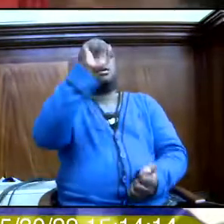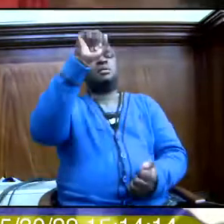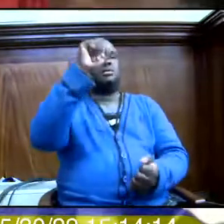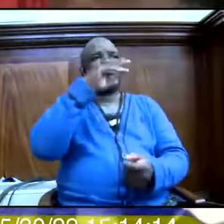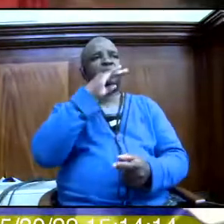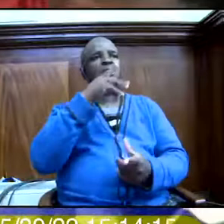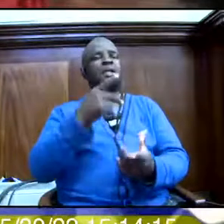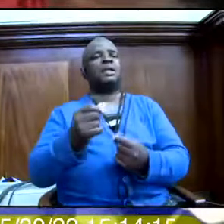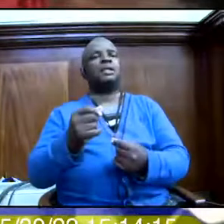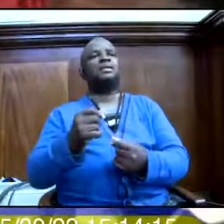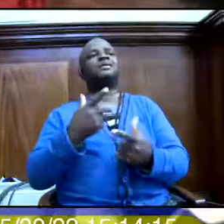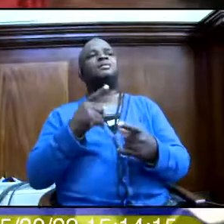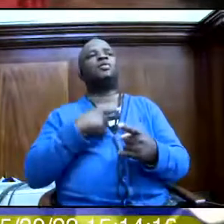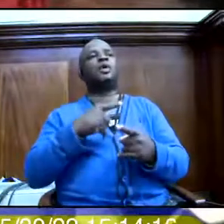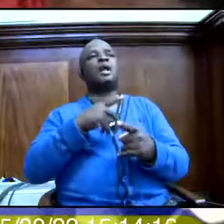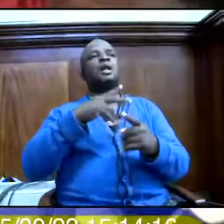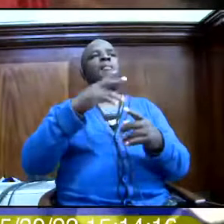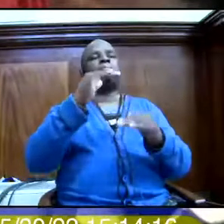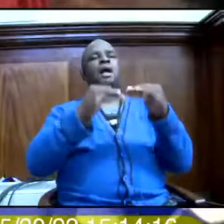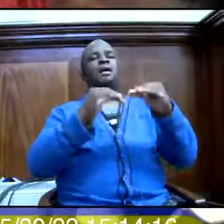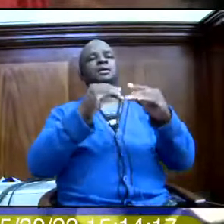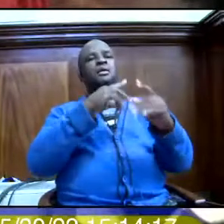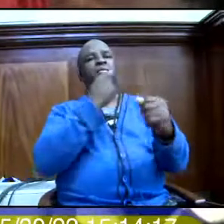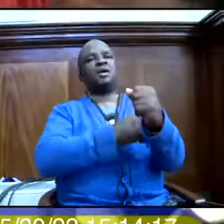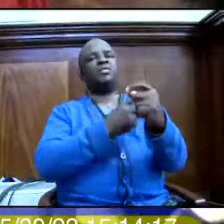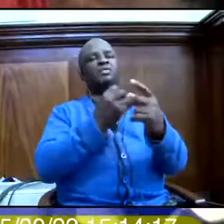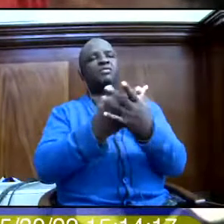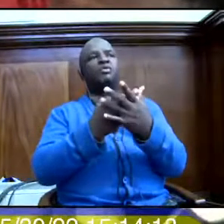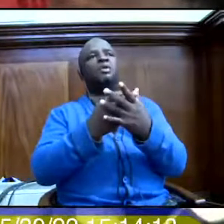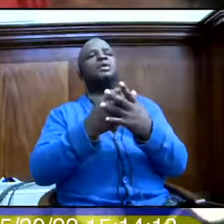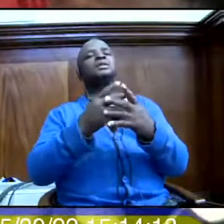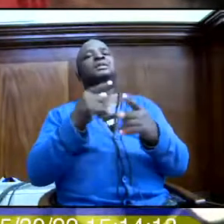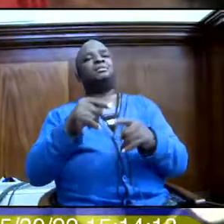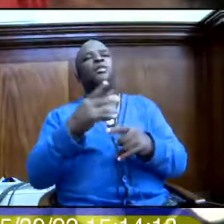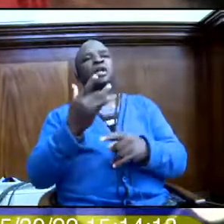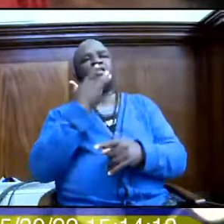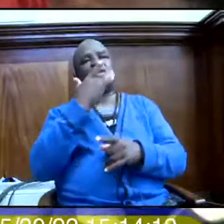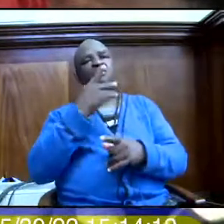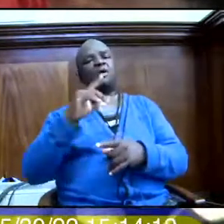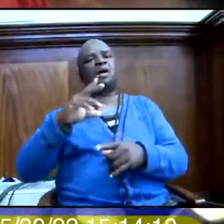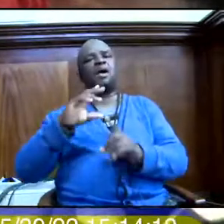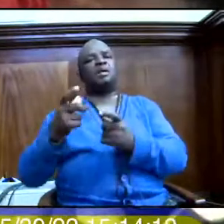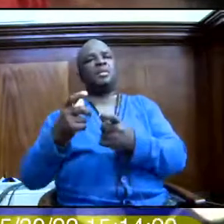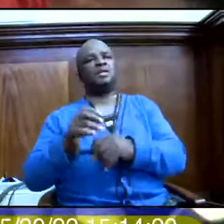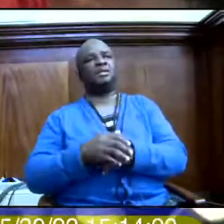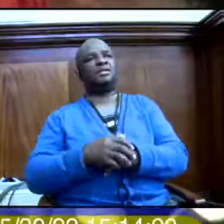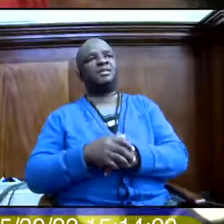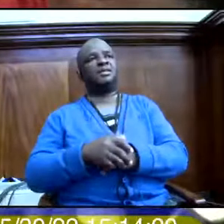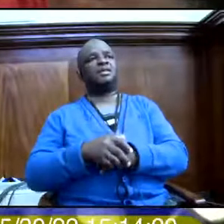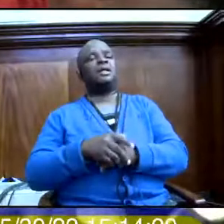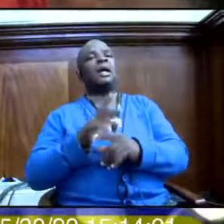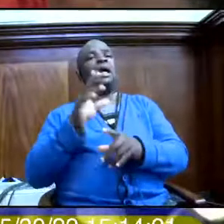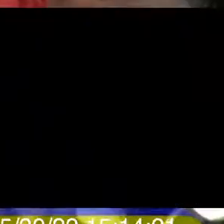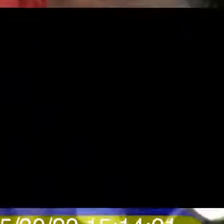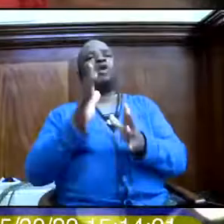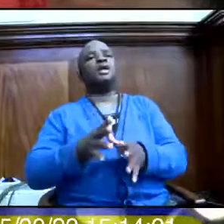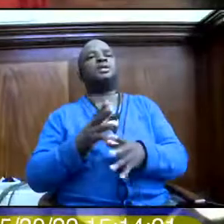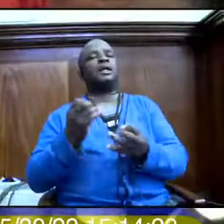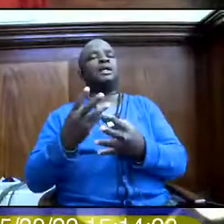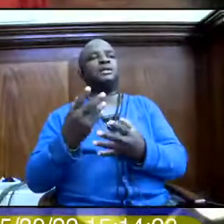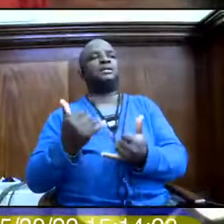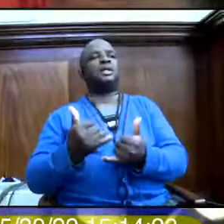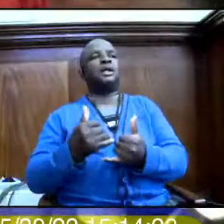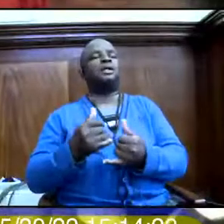affecting the balance of power in the in the employer's favor many employers have sought and are really